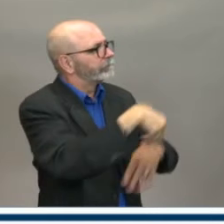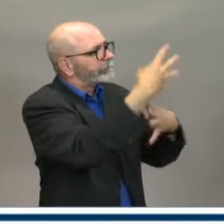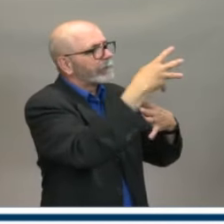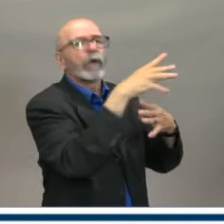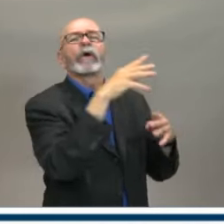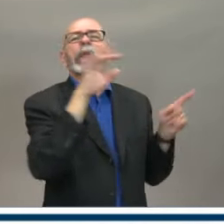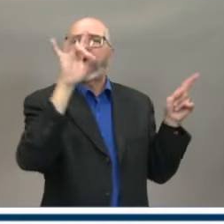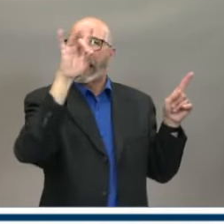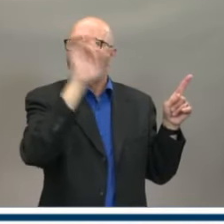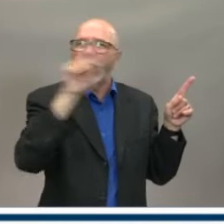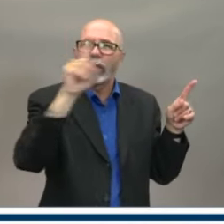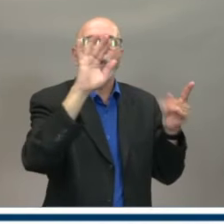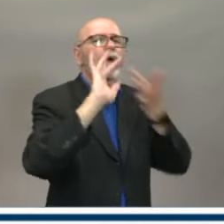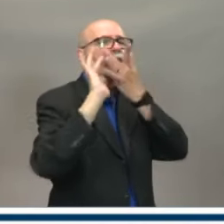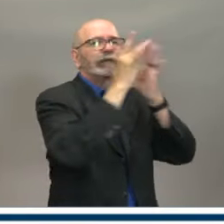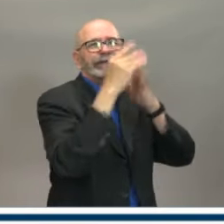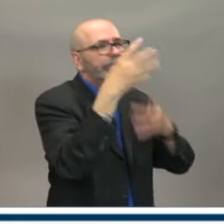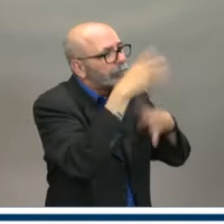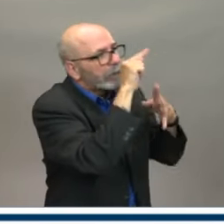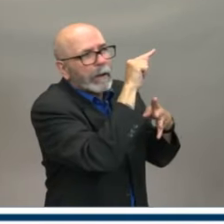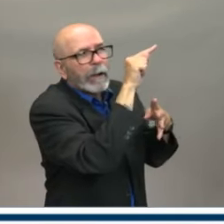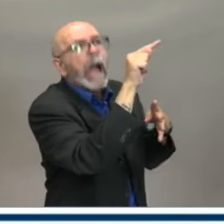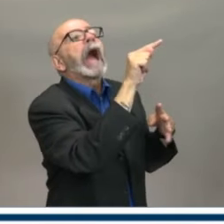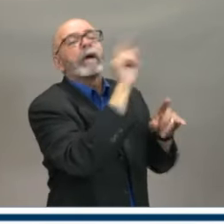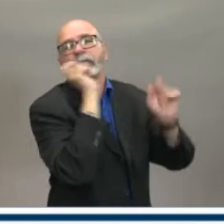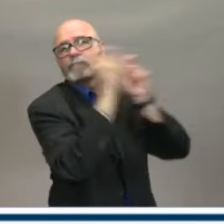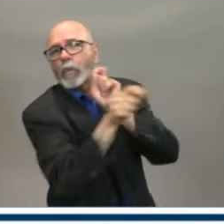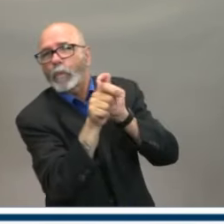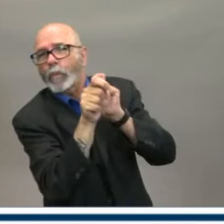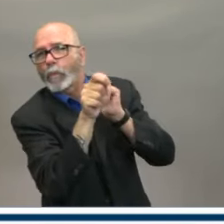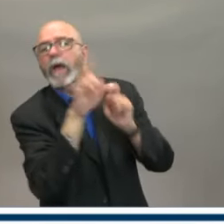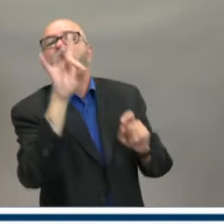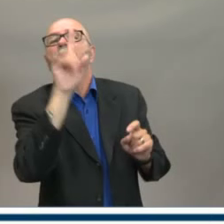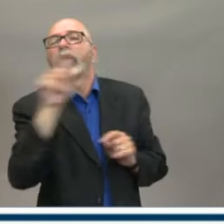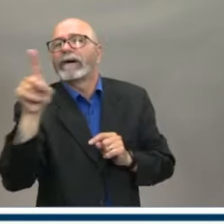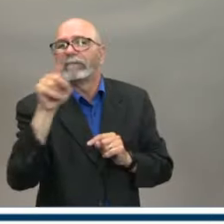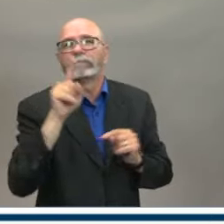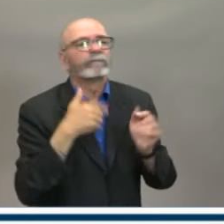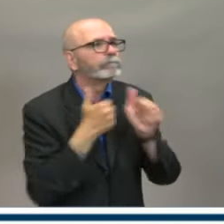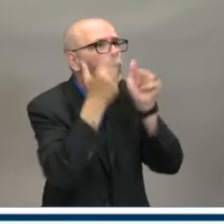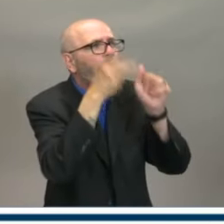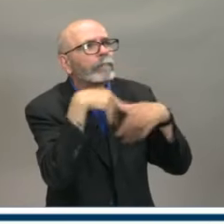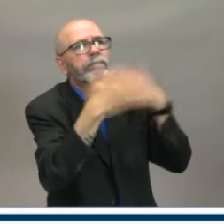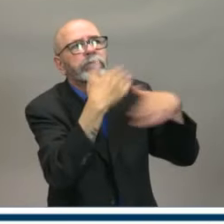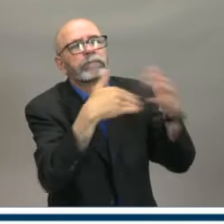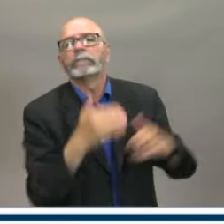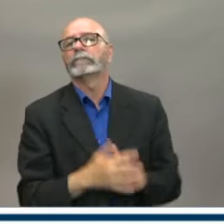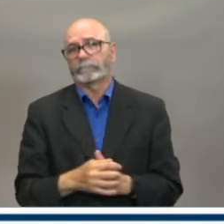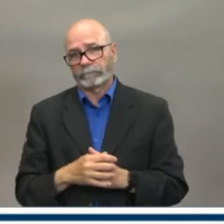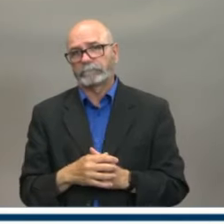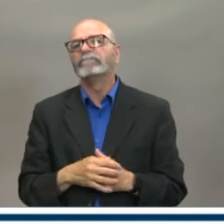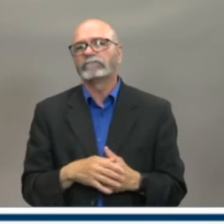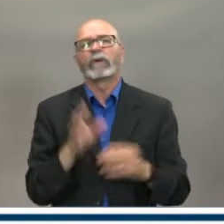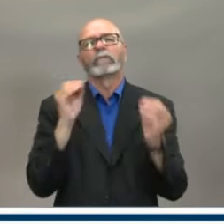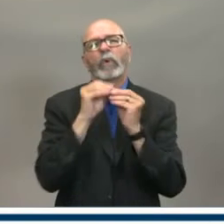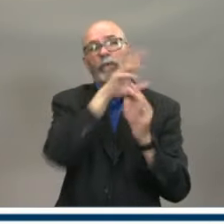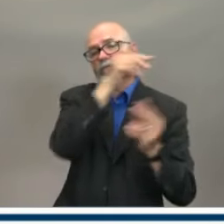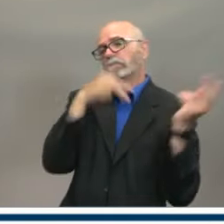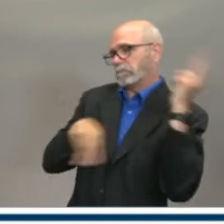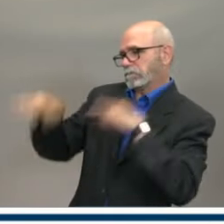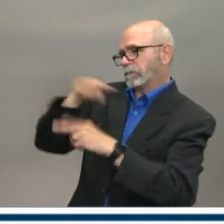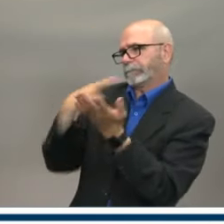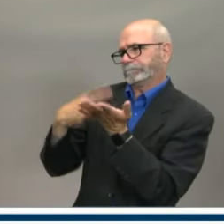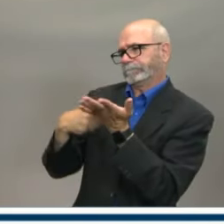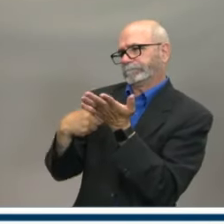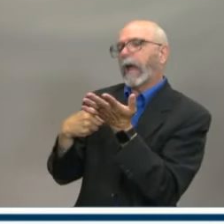online assessment. If you don't have online access, then calling 811 directly, and you'll get further assessment and direction